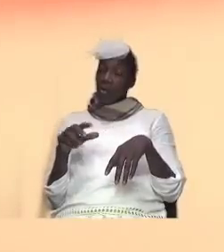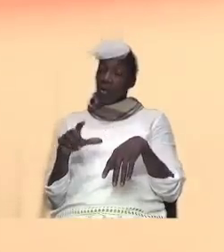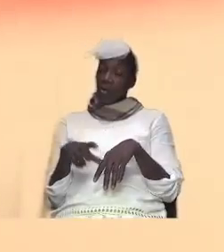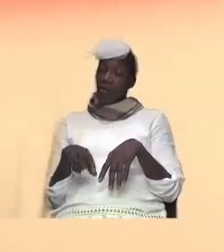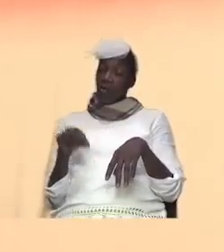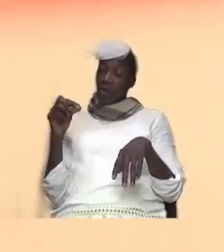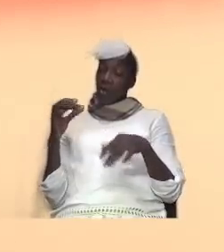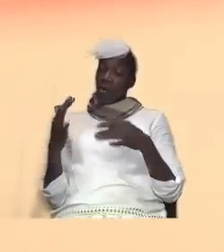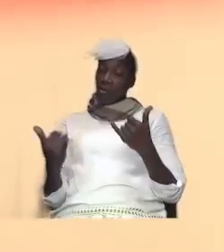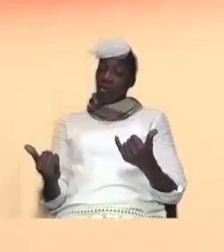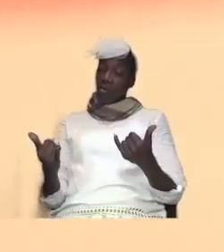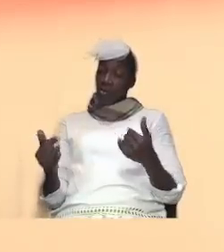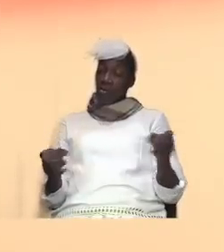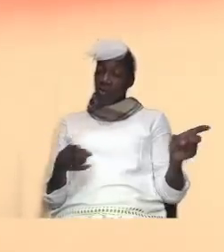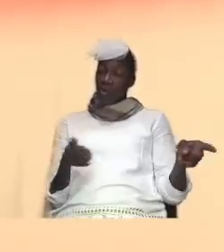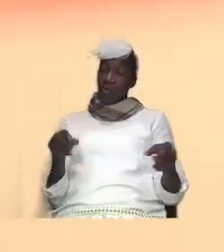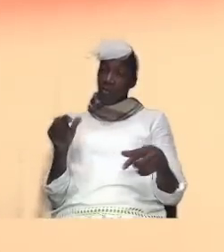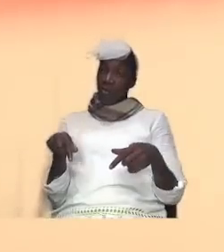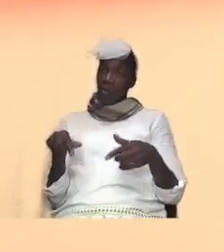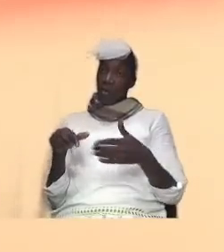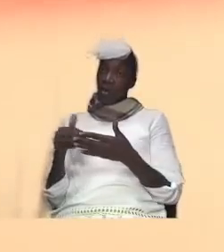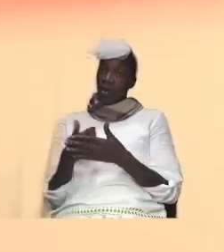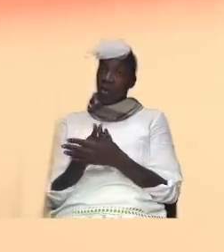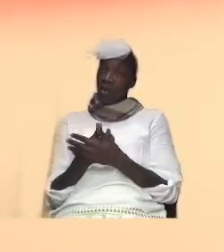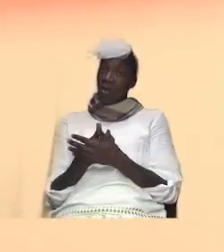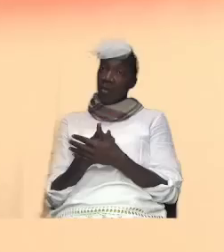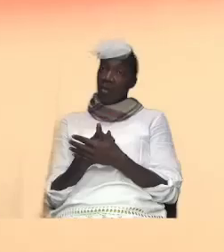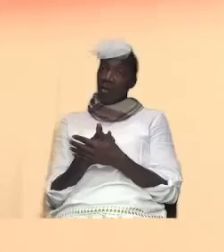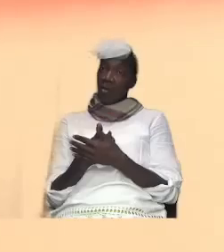treated with these. And these